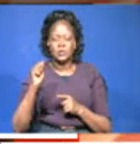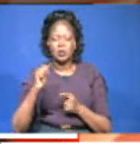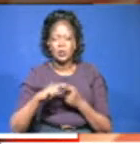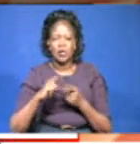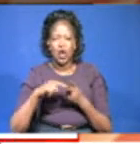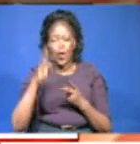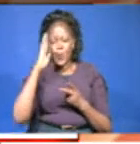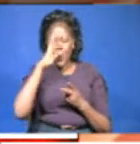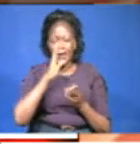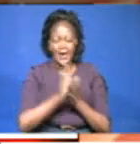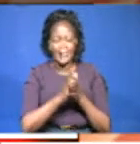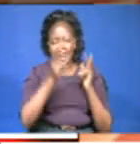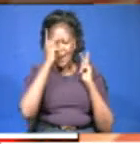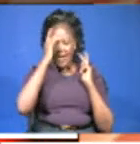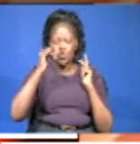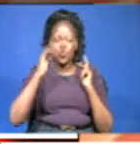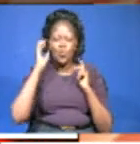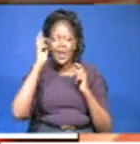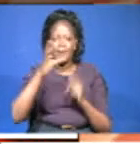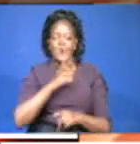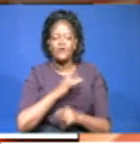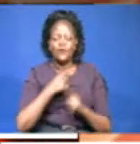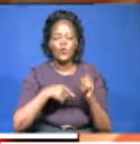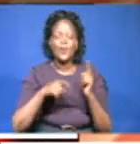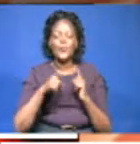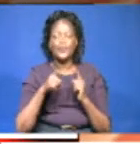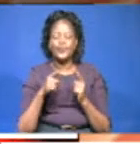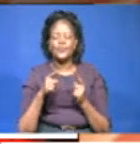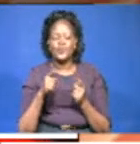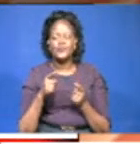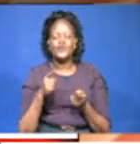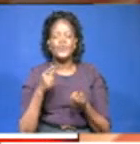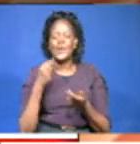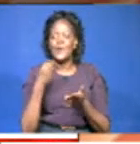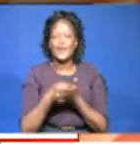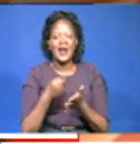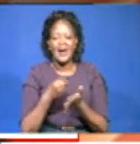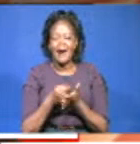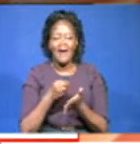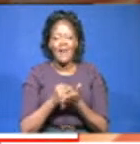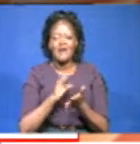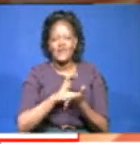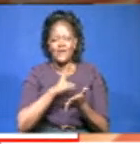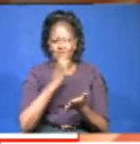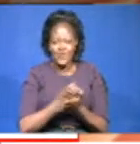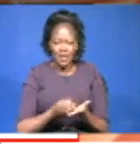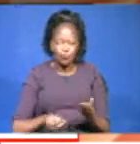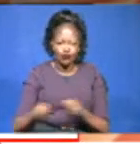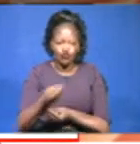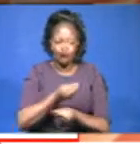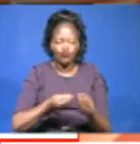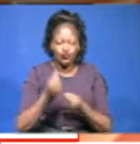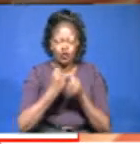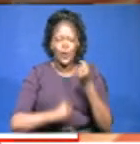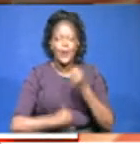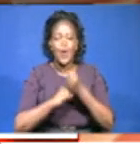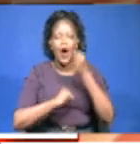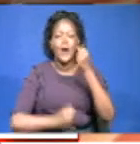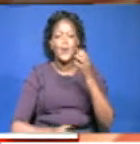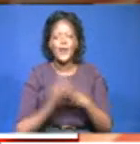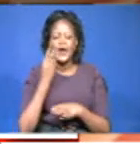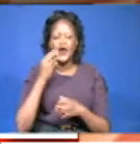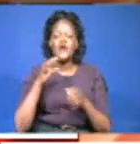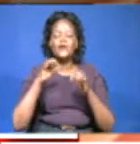are set to benefit from a 3 billion shilling coffee cherry advance revolving fund to boost production. The farmers in the leading